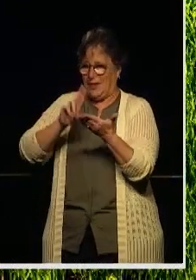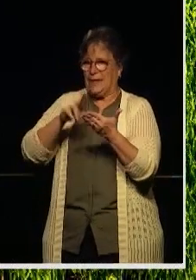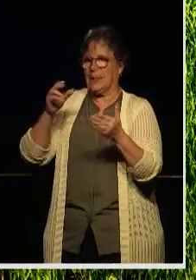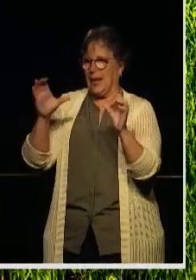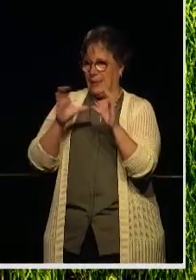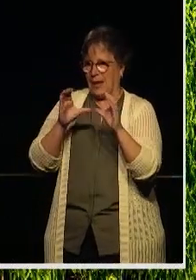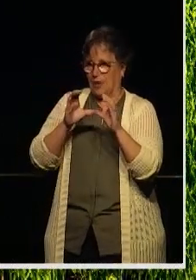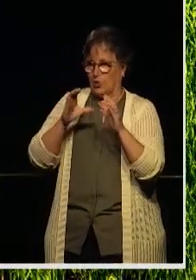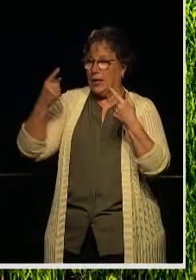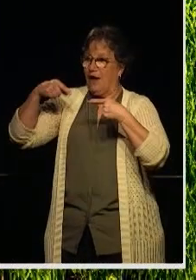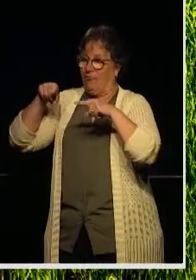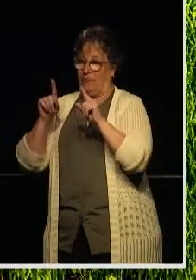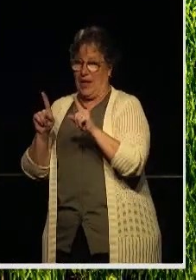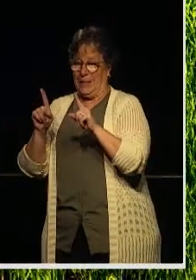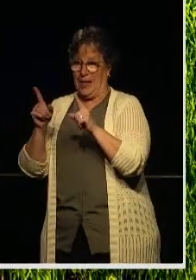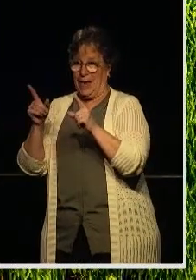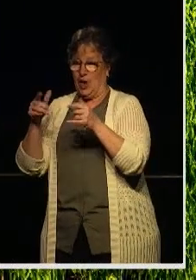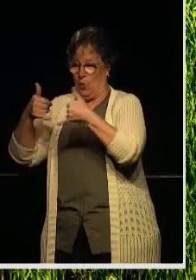we've been awarded over